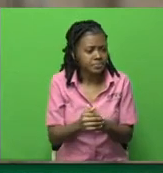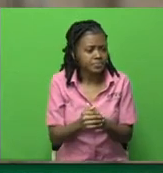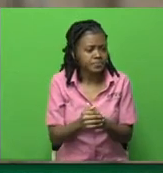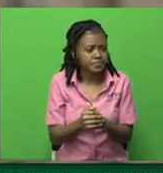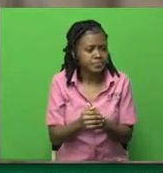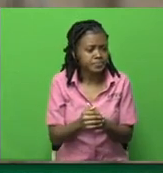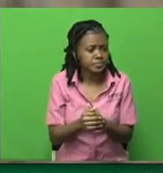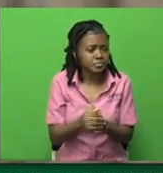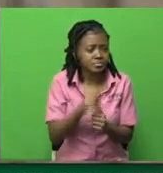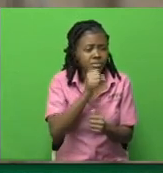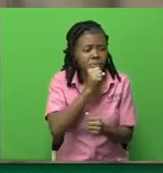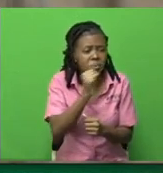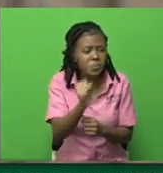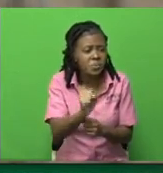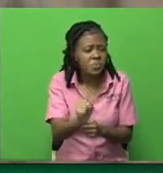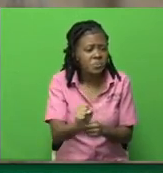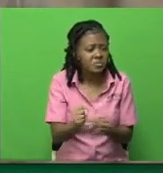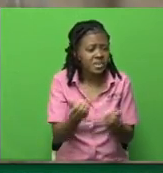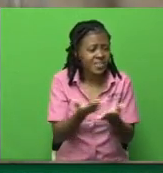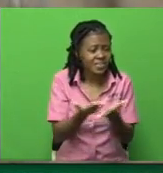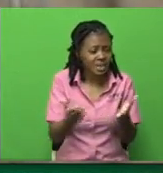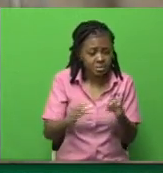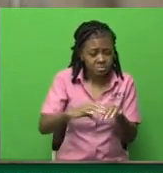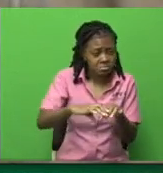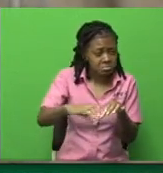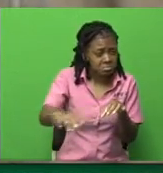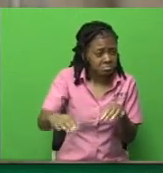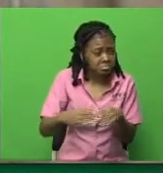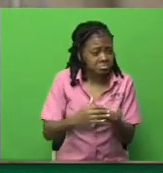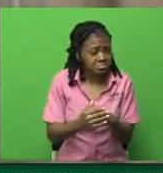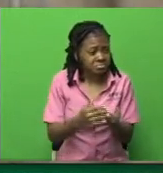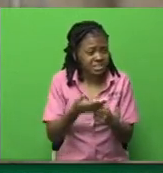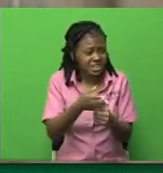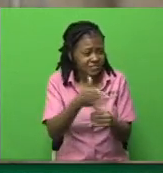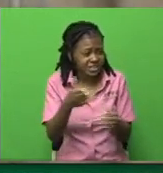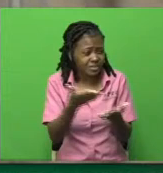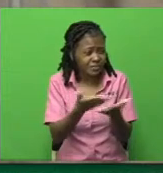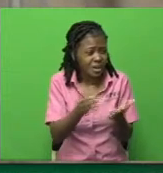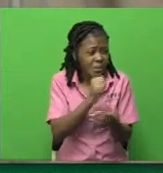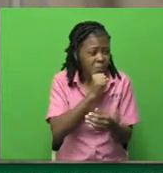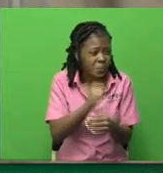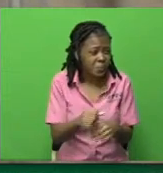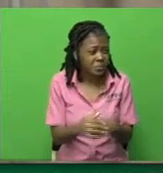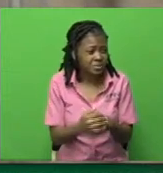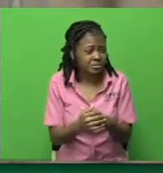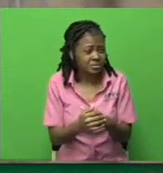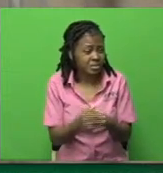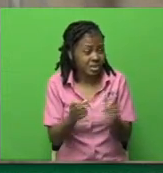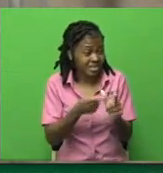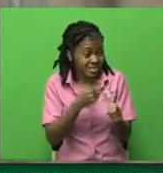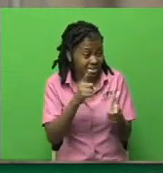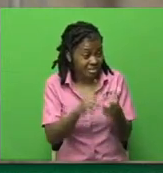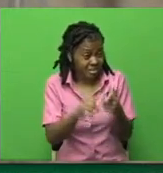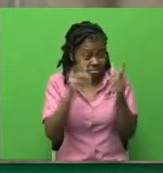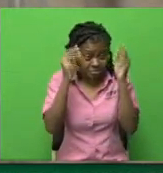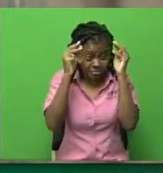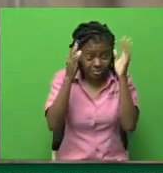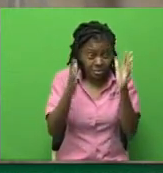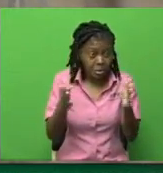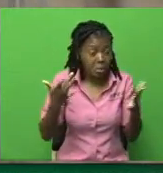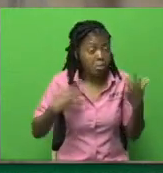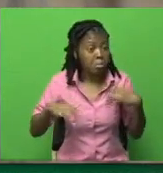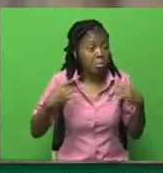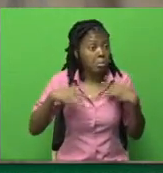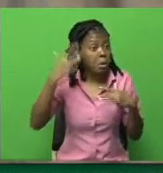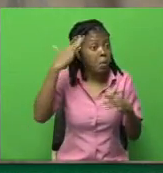infrastructure the minister new Minister Marvin Gonzalez got up and he said I had no idea I don't know what